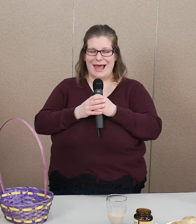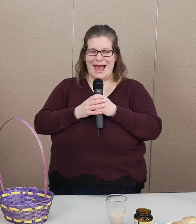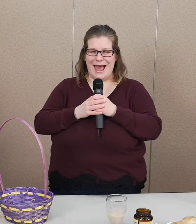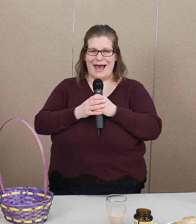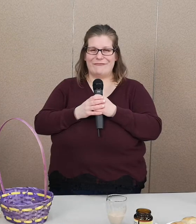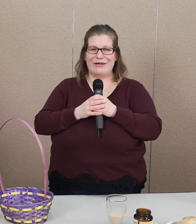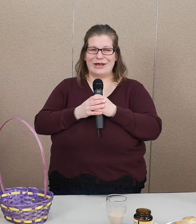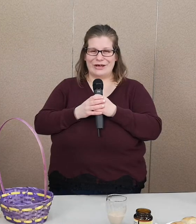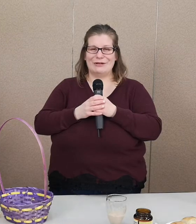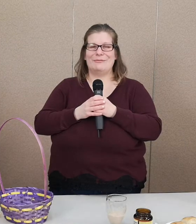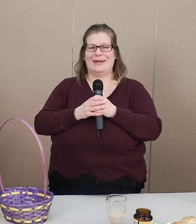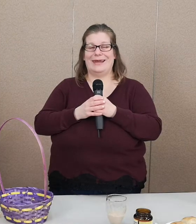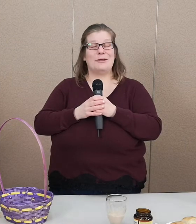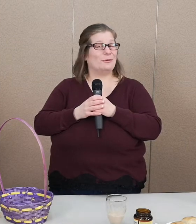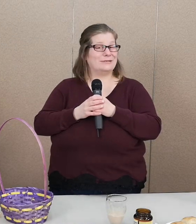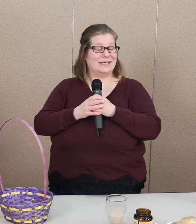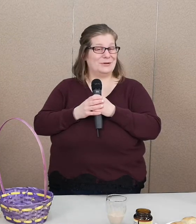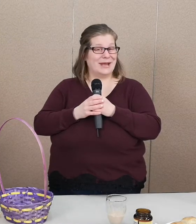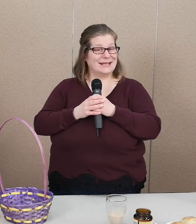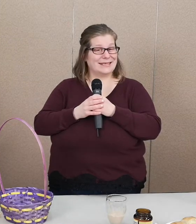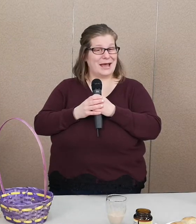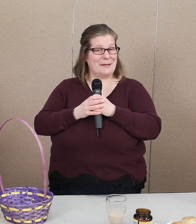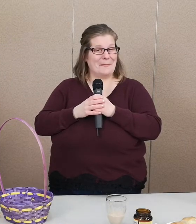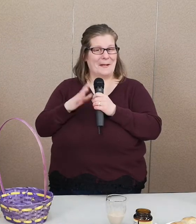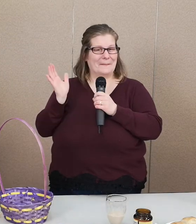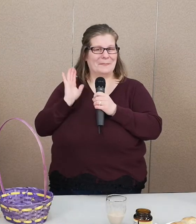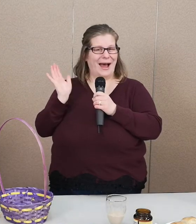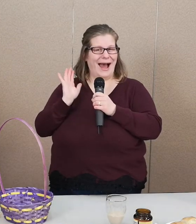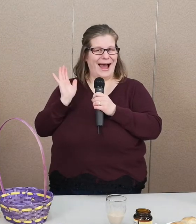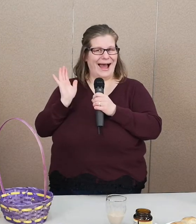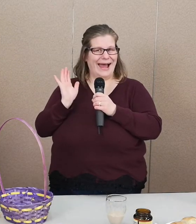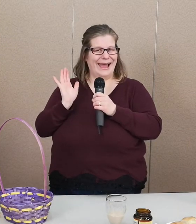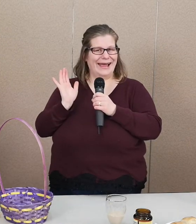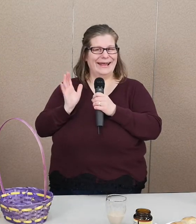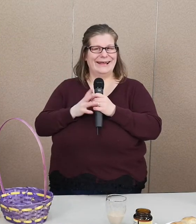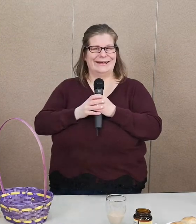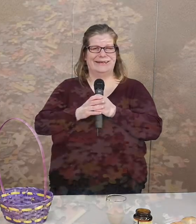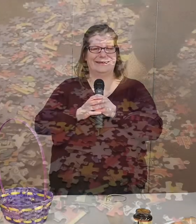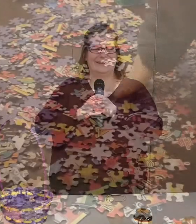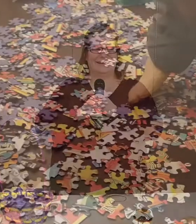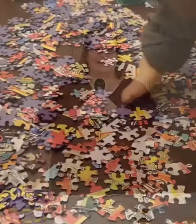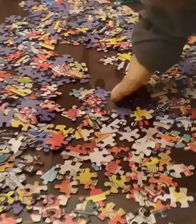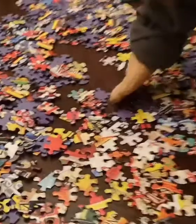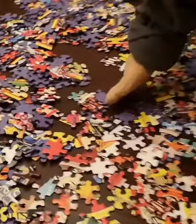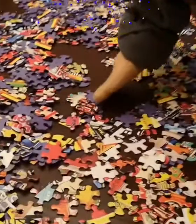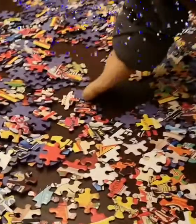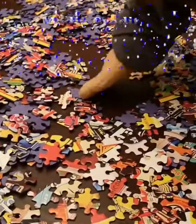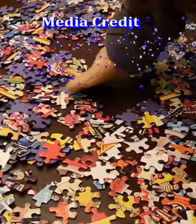Have a good week, and we'll see you next time. Bye!